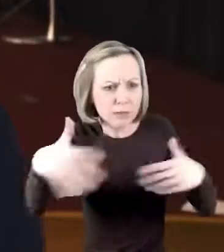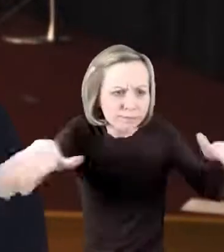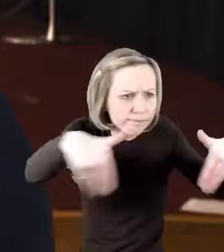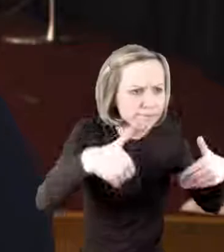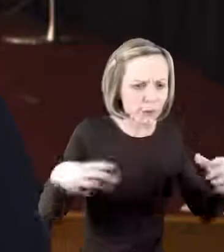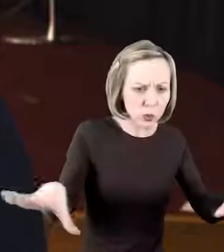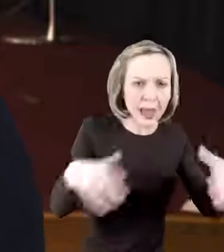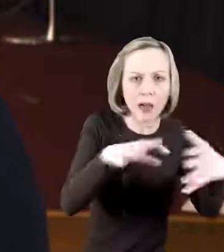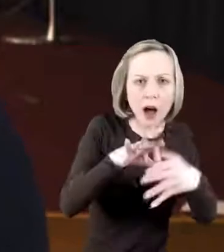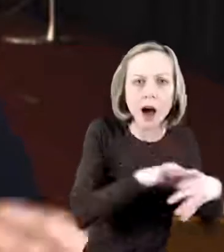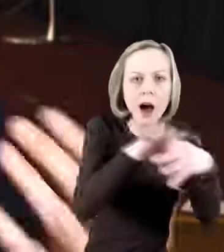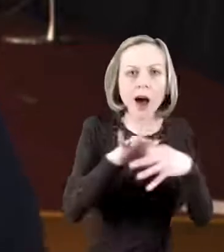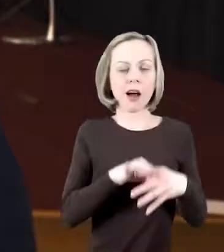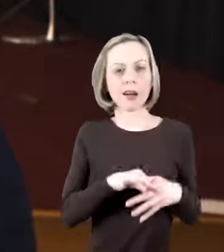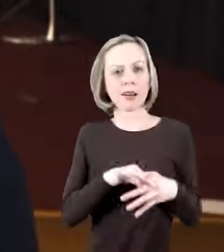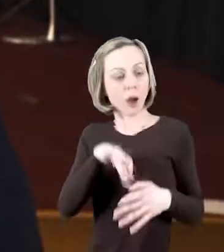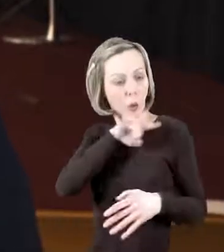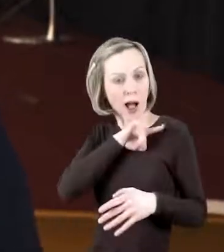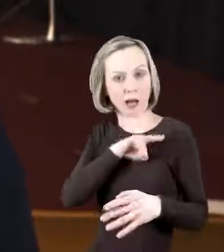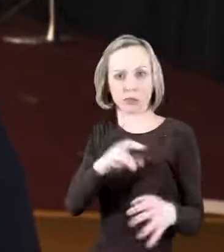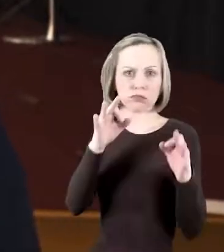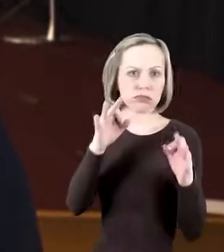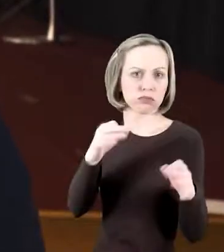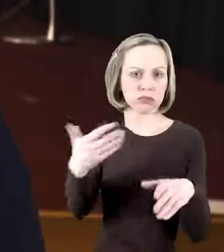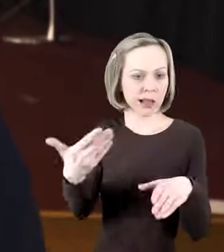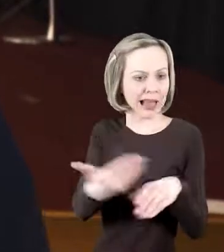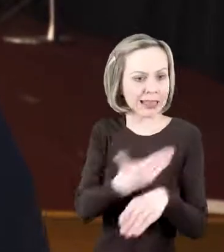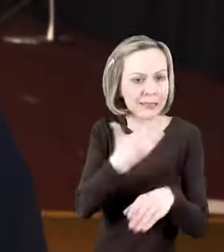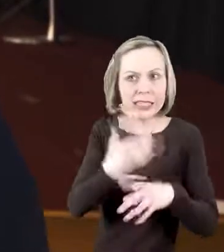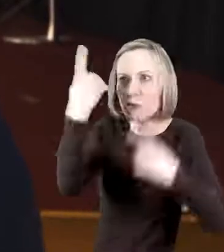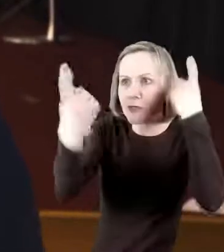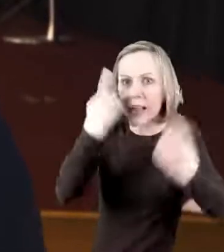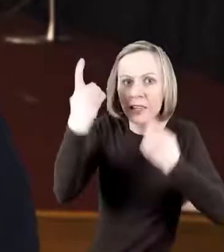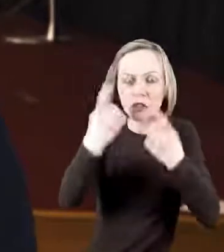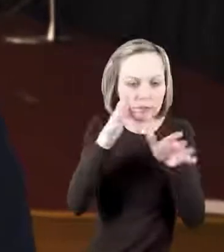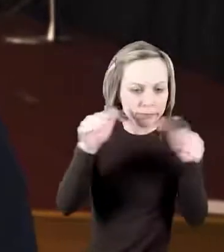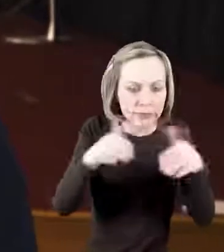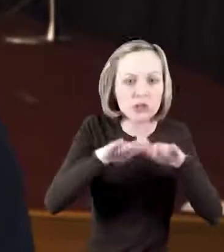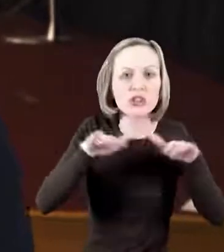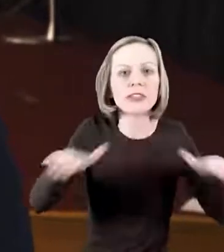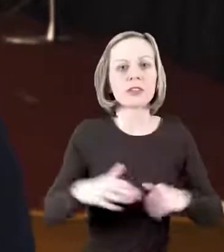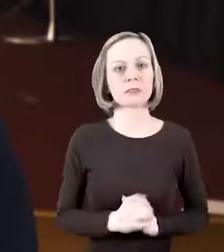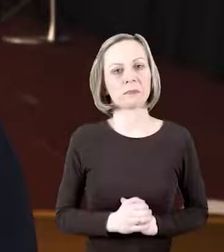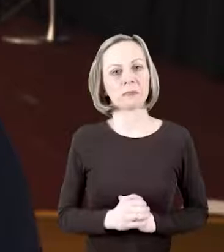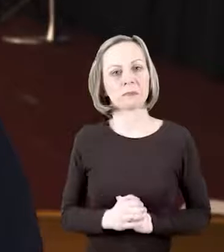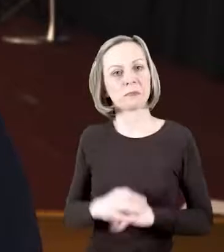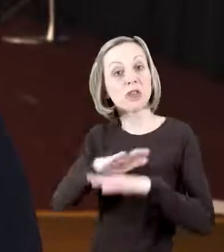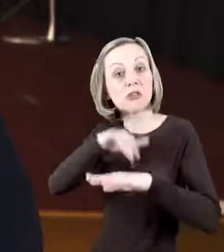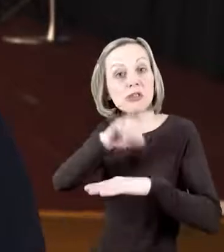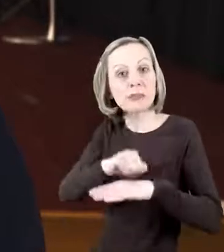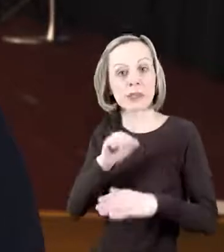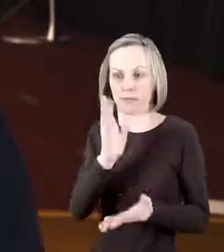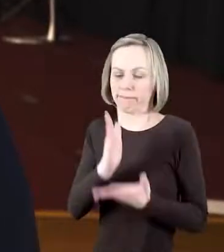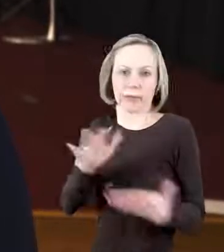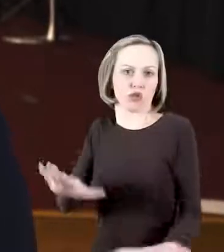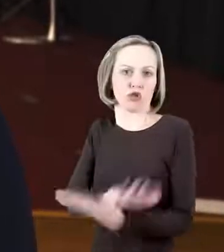children, go and get them. We would love them to join with us today. There'll be an activity and reflection just for them